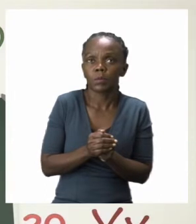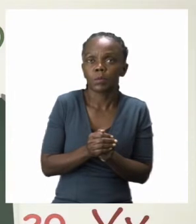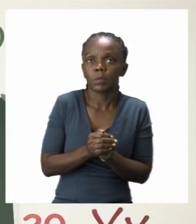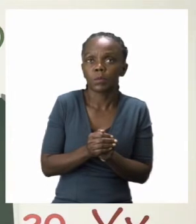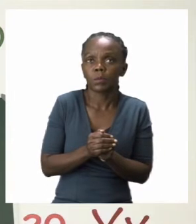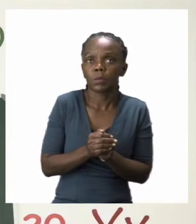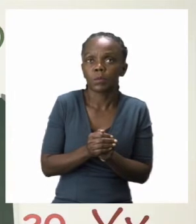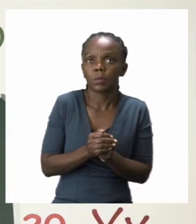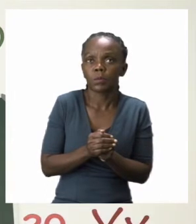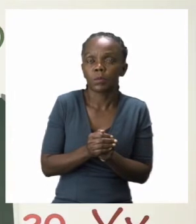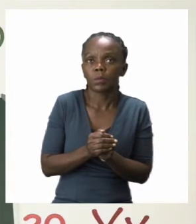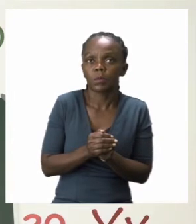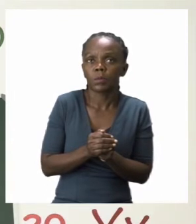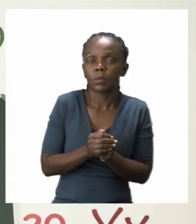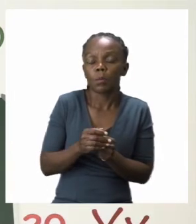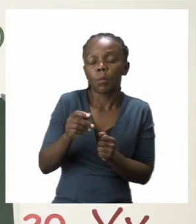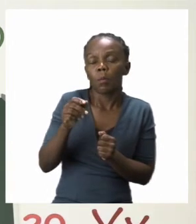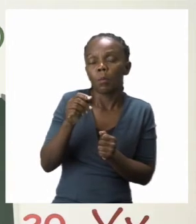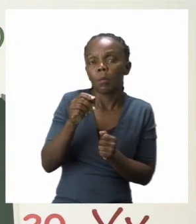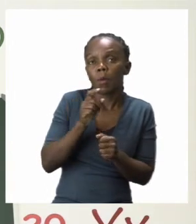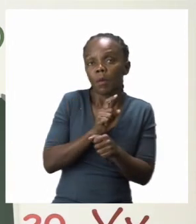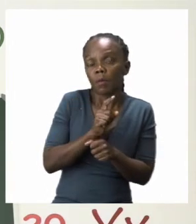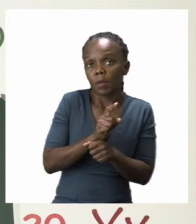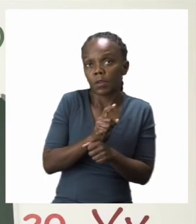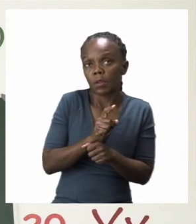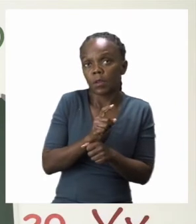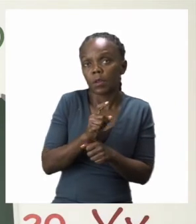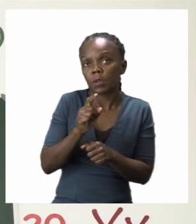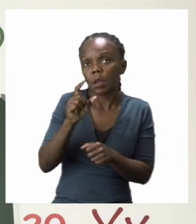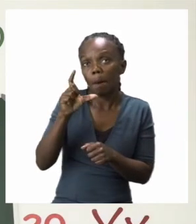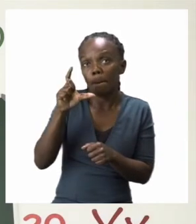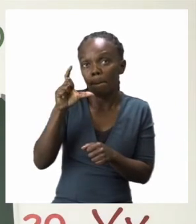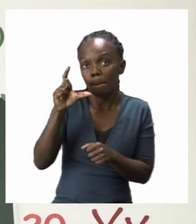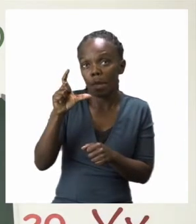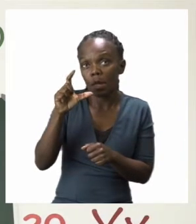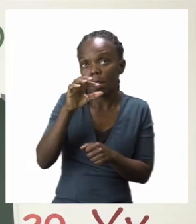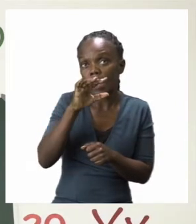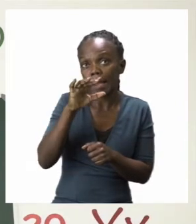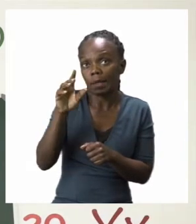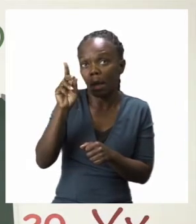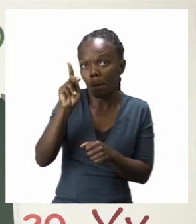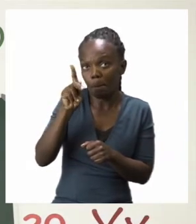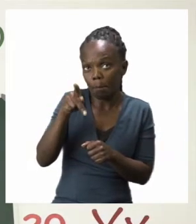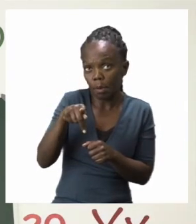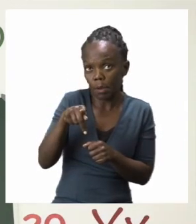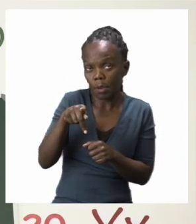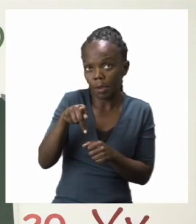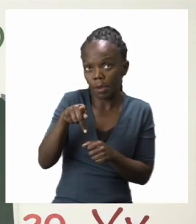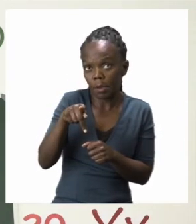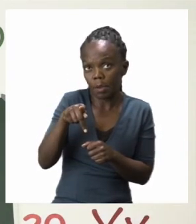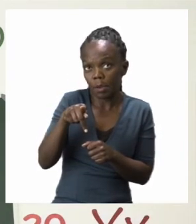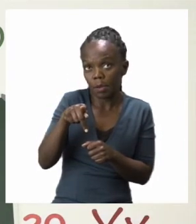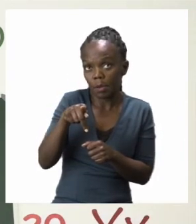first one is big letter P. So we're going to start at the top here. I want you to try it in